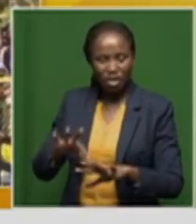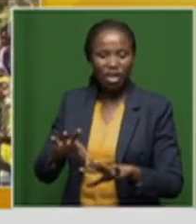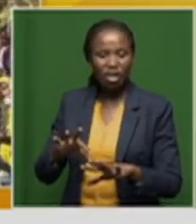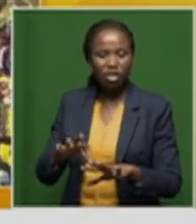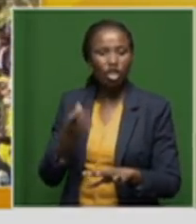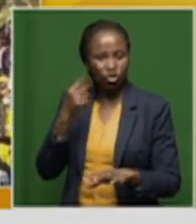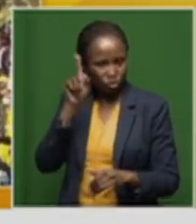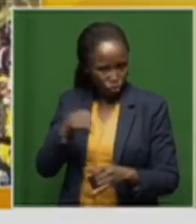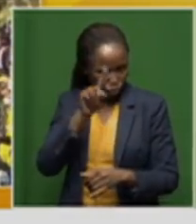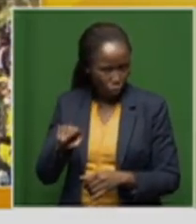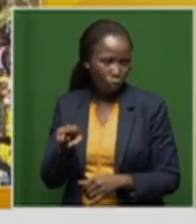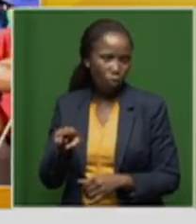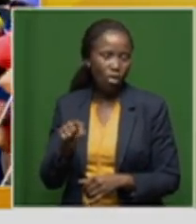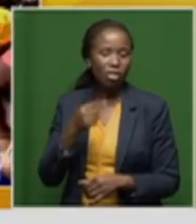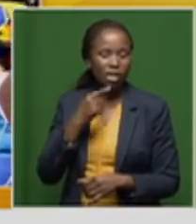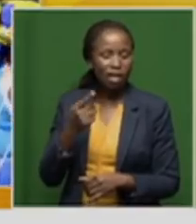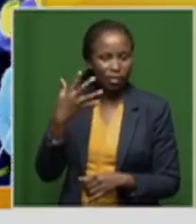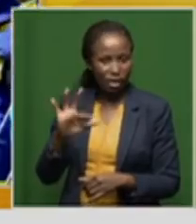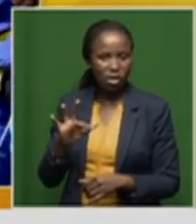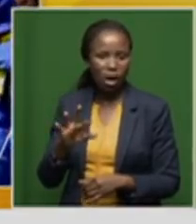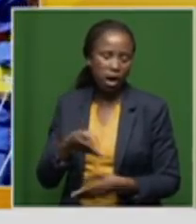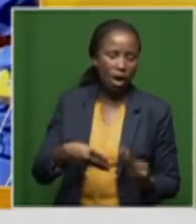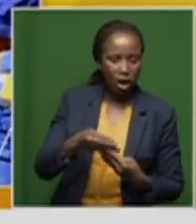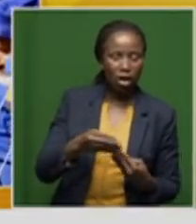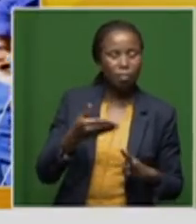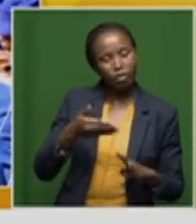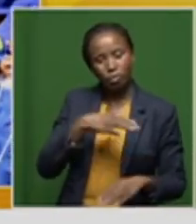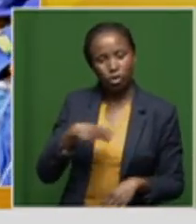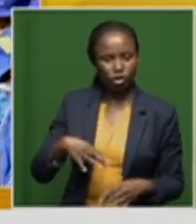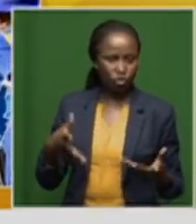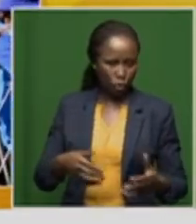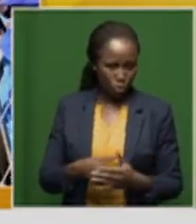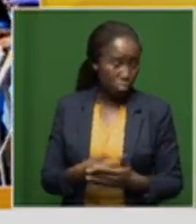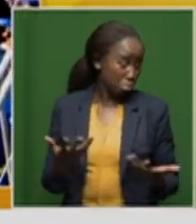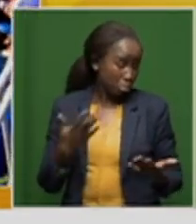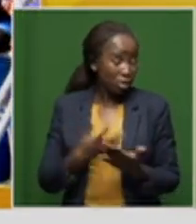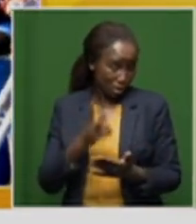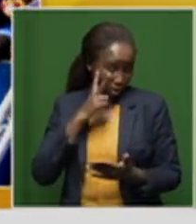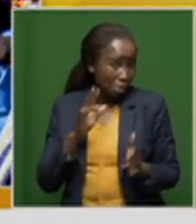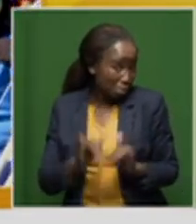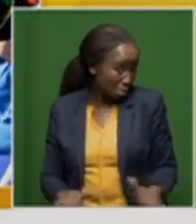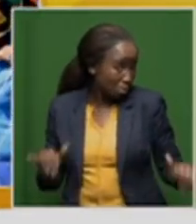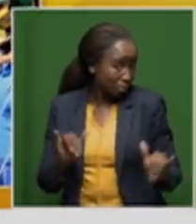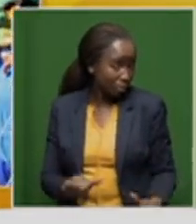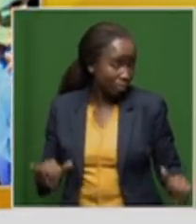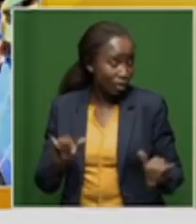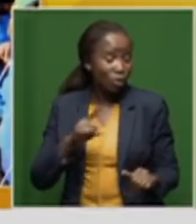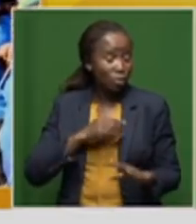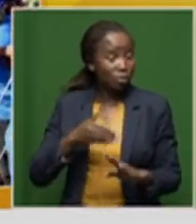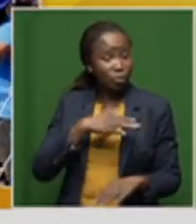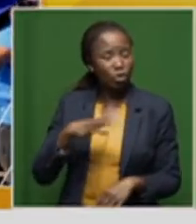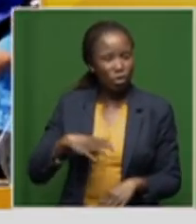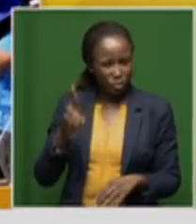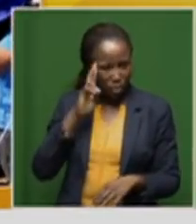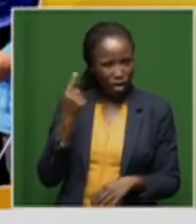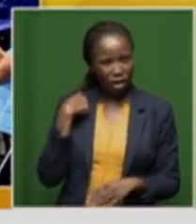they've continuously used is that they sold out the former president. And so it's a wait-and-see game. The former president has said, Sam, you remember